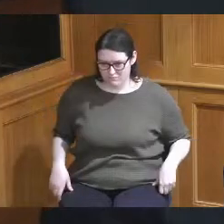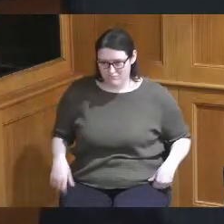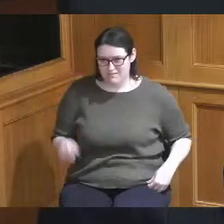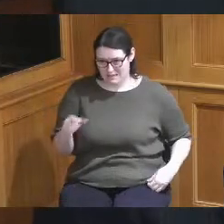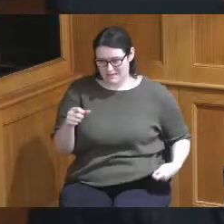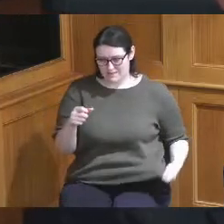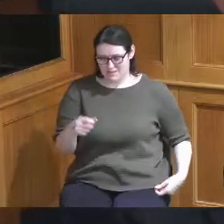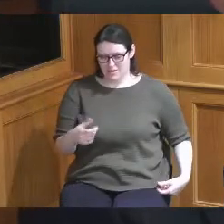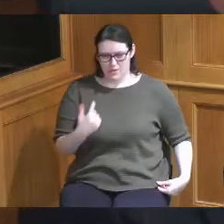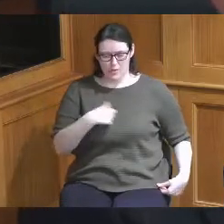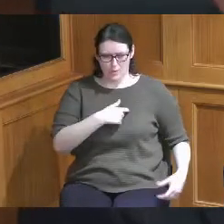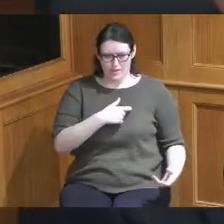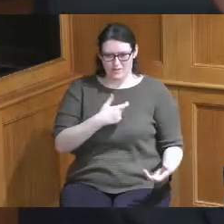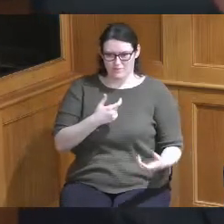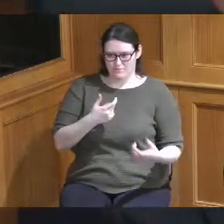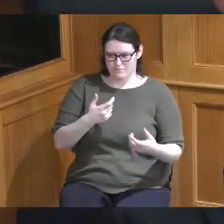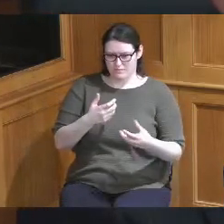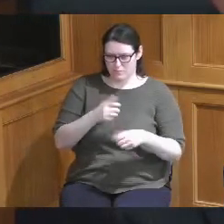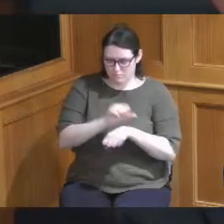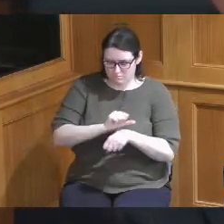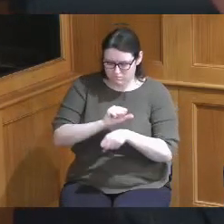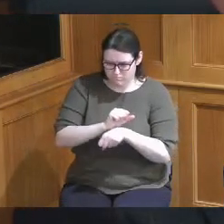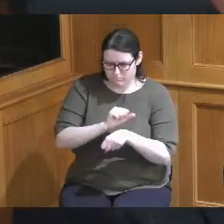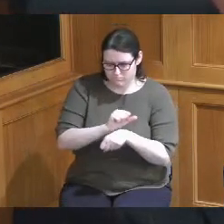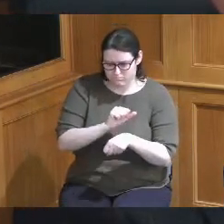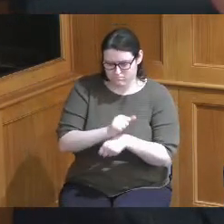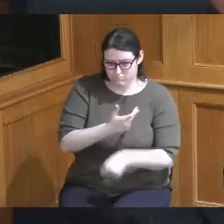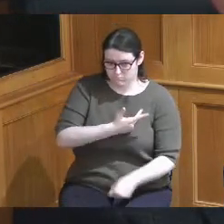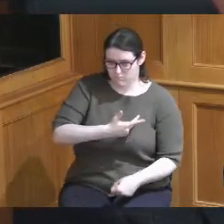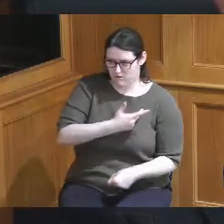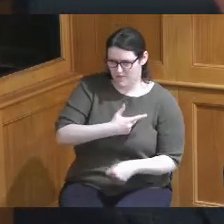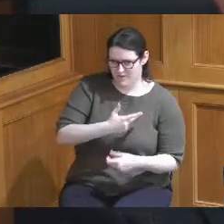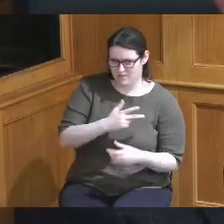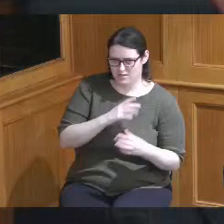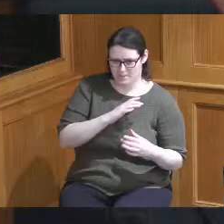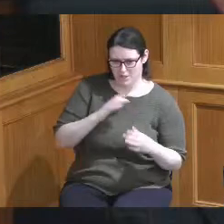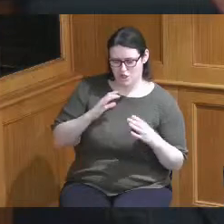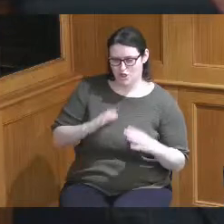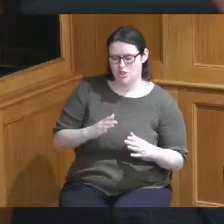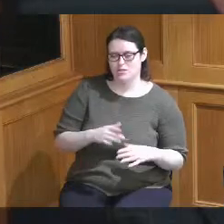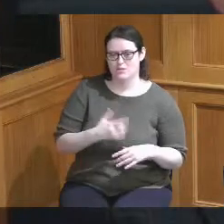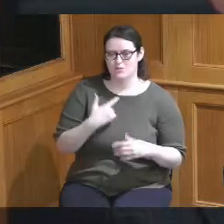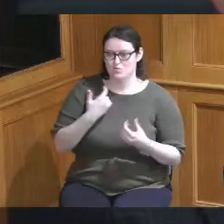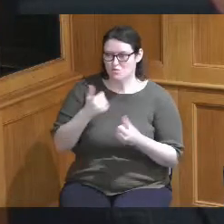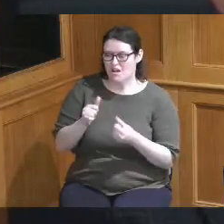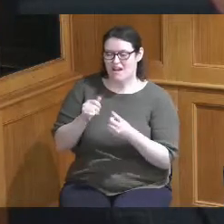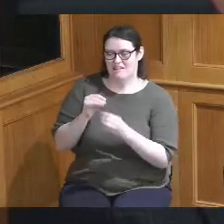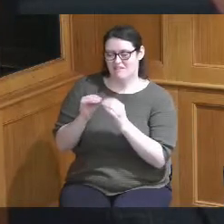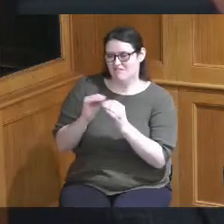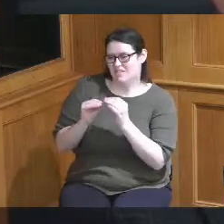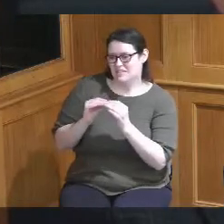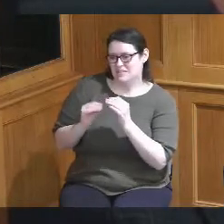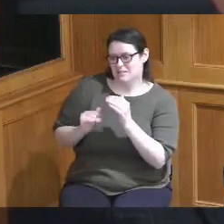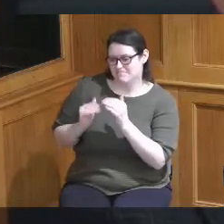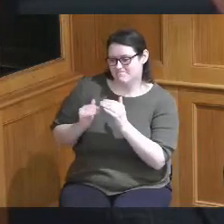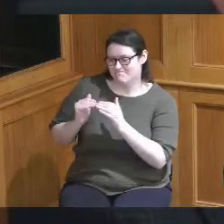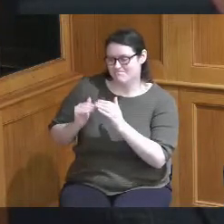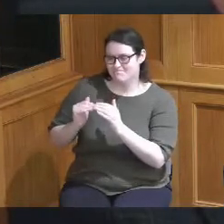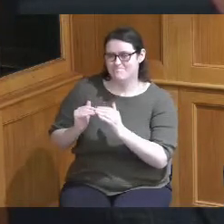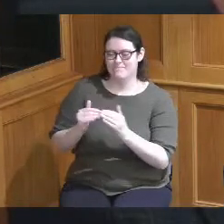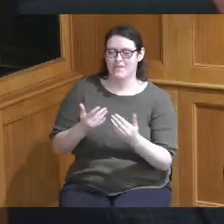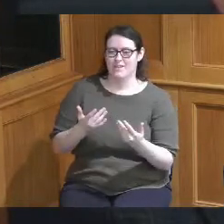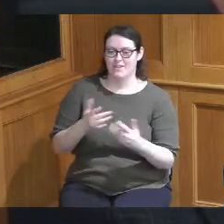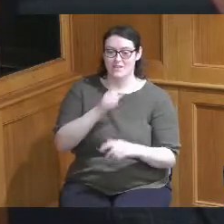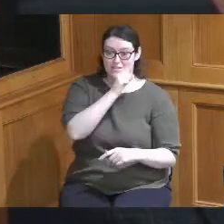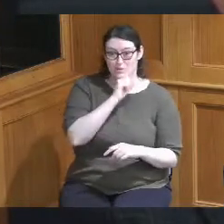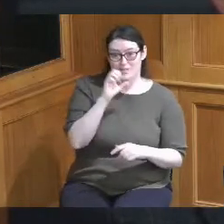we have done a lot of work on this county commission to try to plug the gaps. We've done